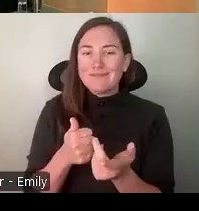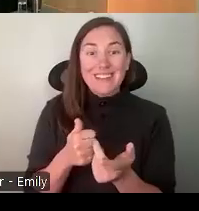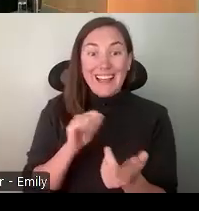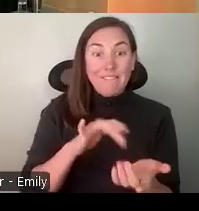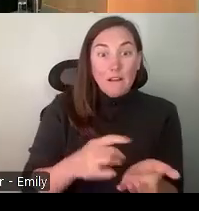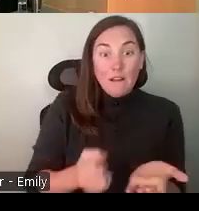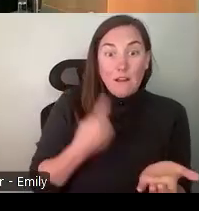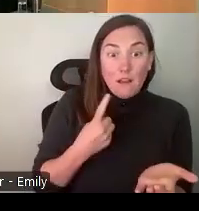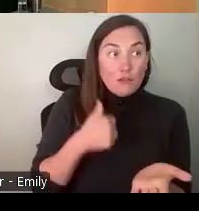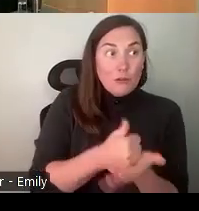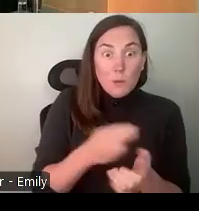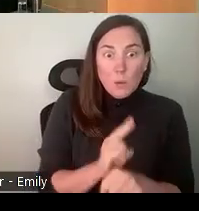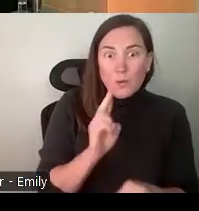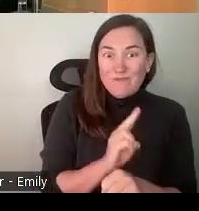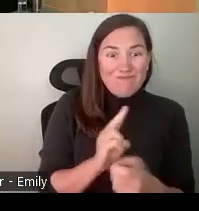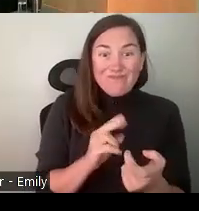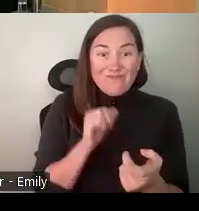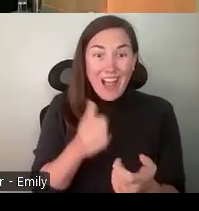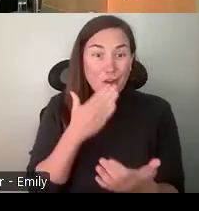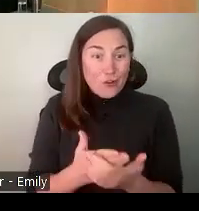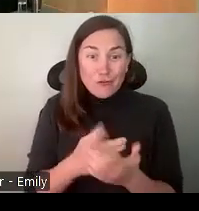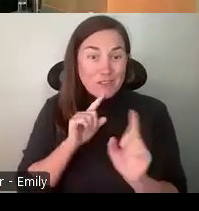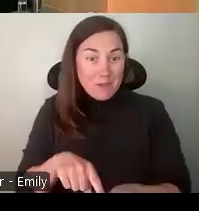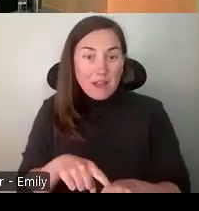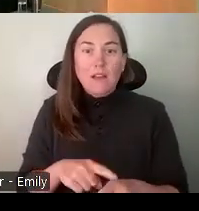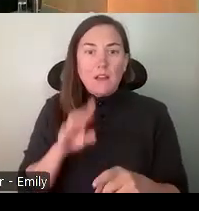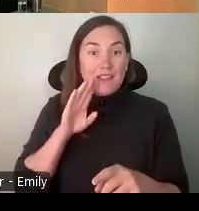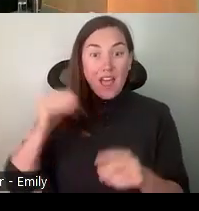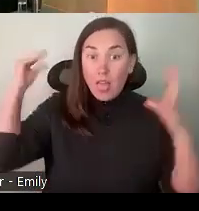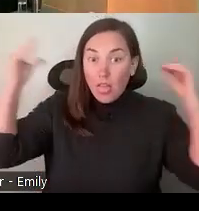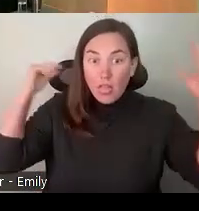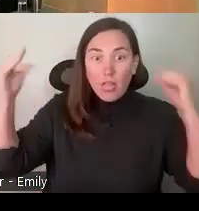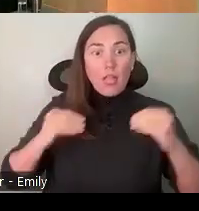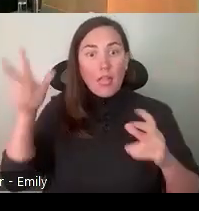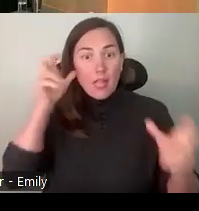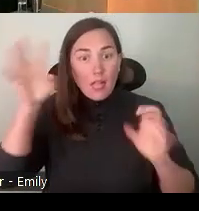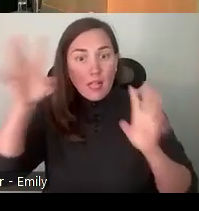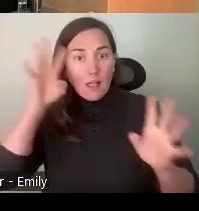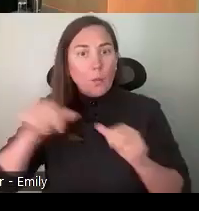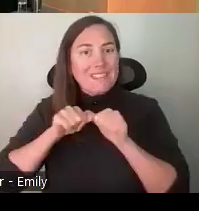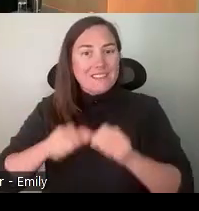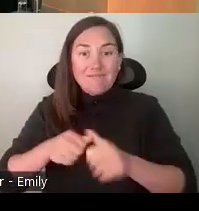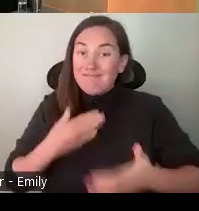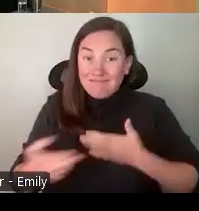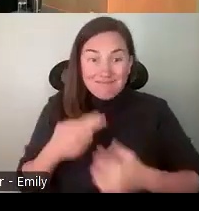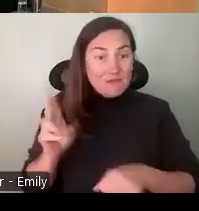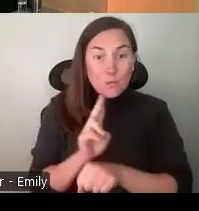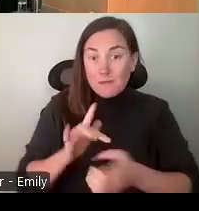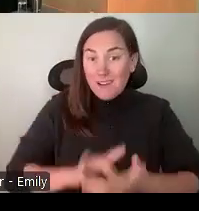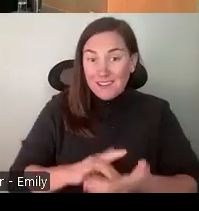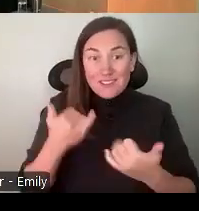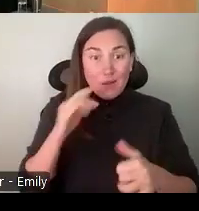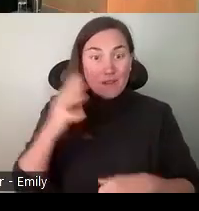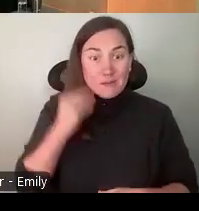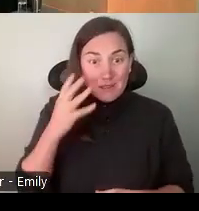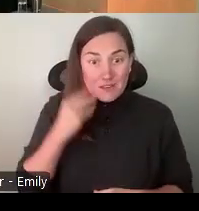these treatments. They continue to experience persistent auditory hallucinations despite being on antipsychotic medications, and an